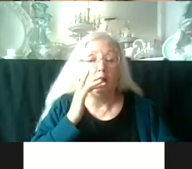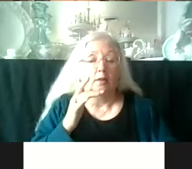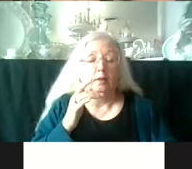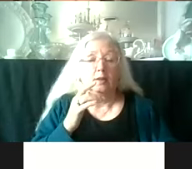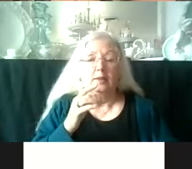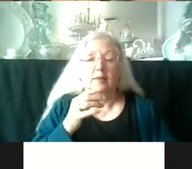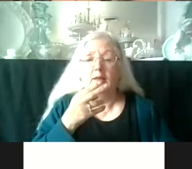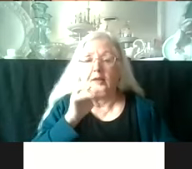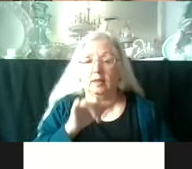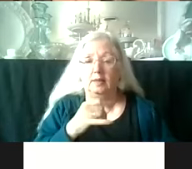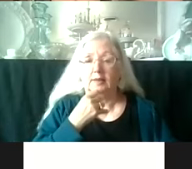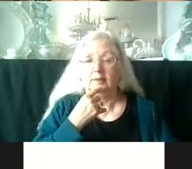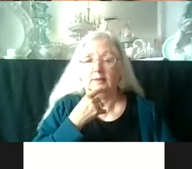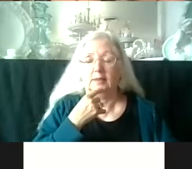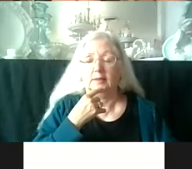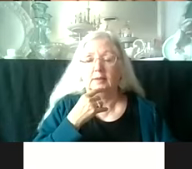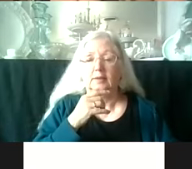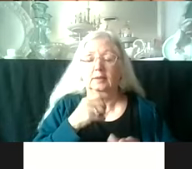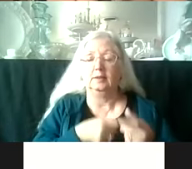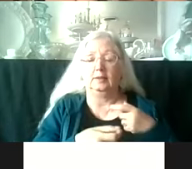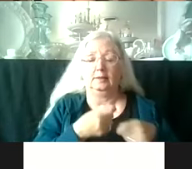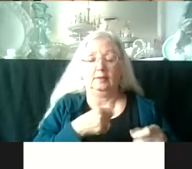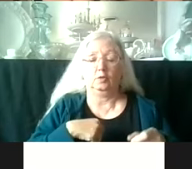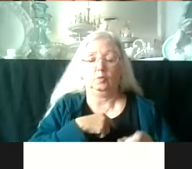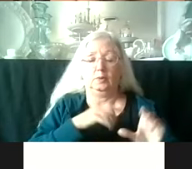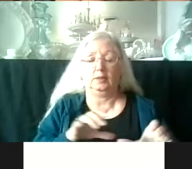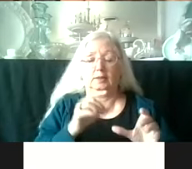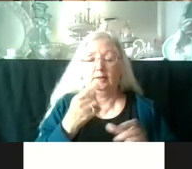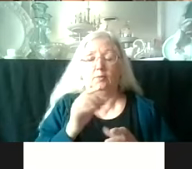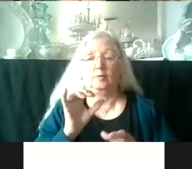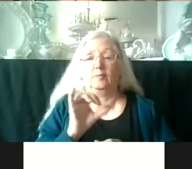was it, Haley pointed out, if instead we did something like